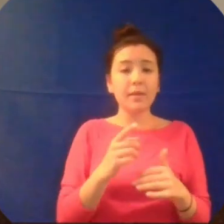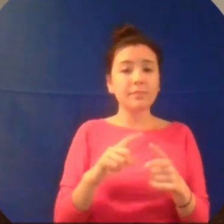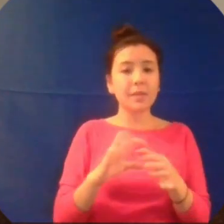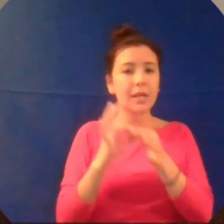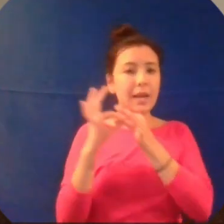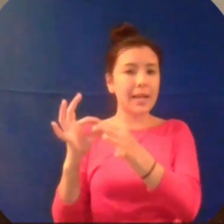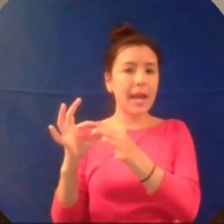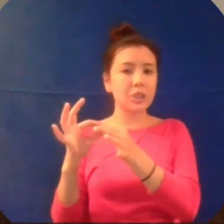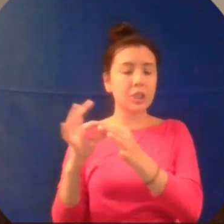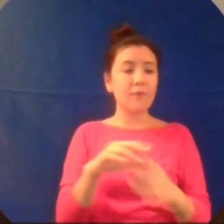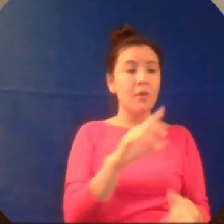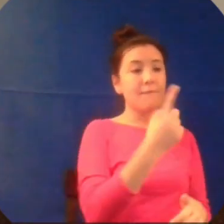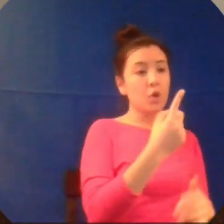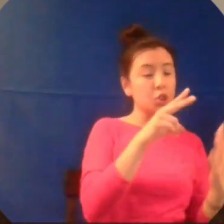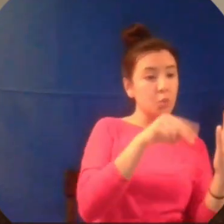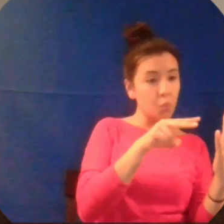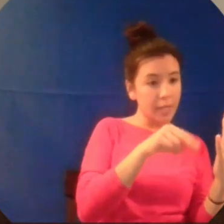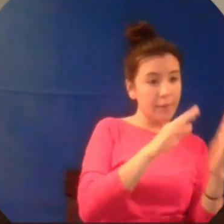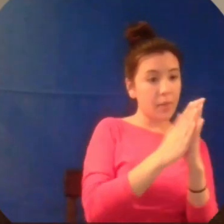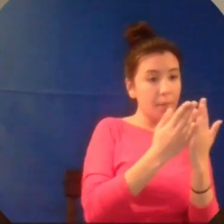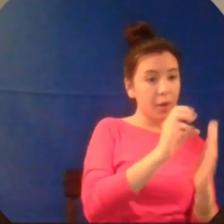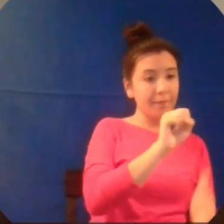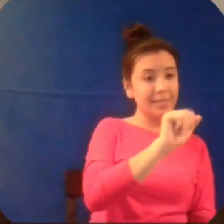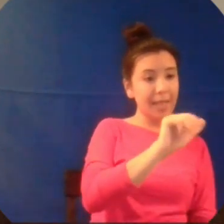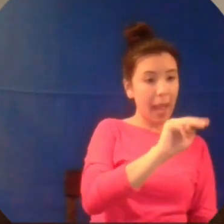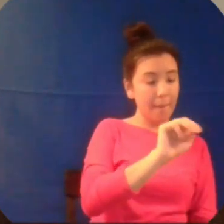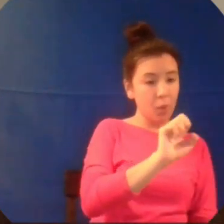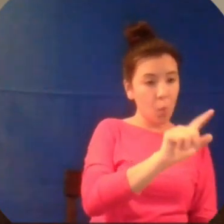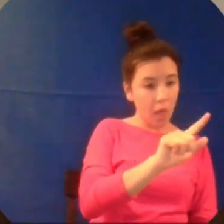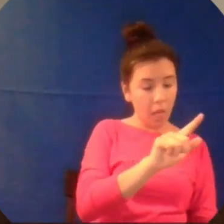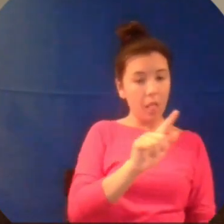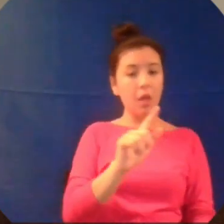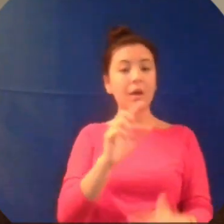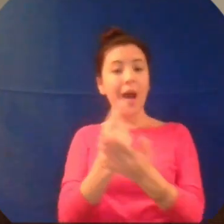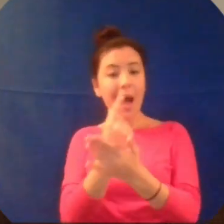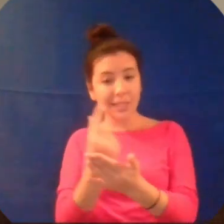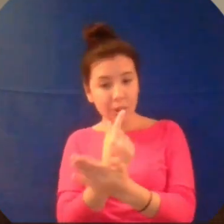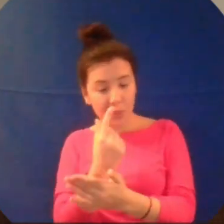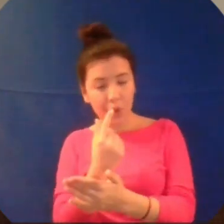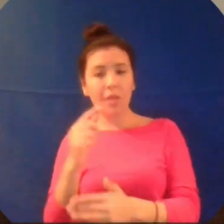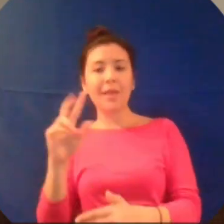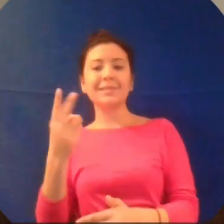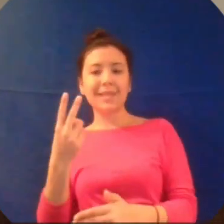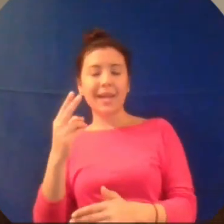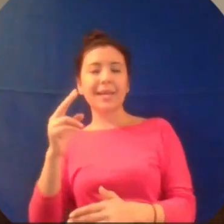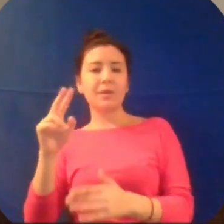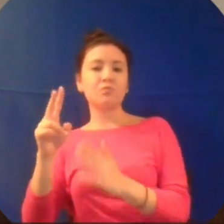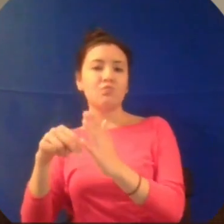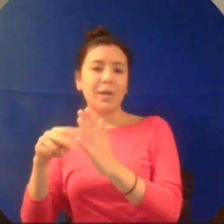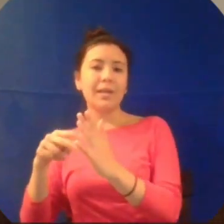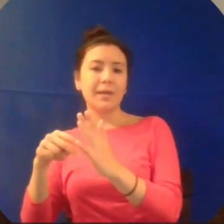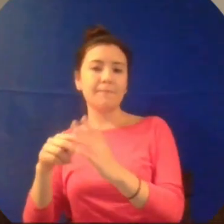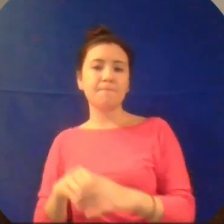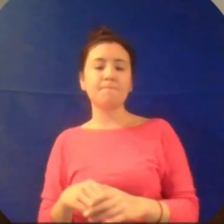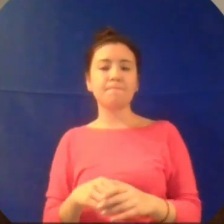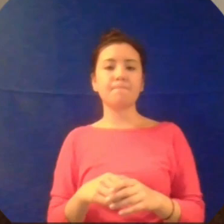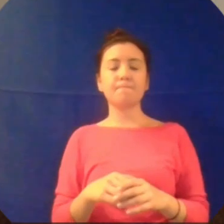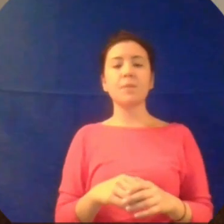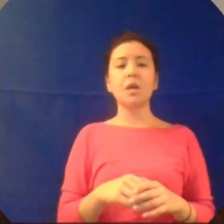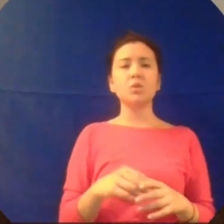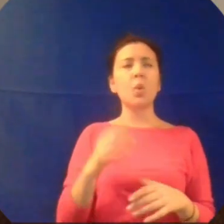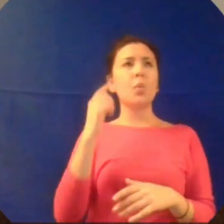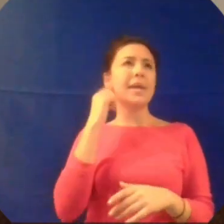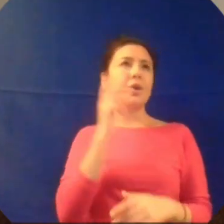connection between that first reading from the book of Samuel, our gospel, and even the second reading as well. Of course, when we hear